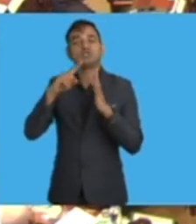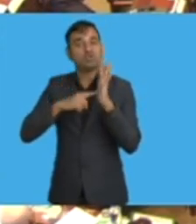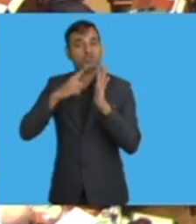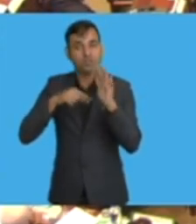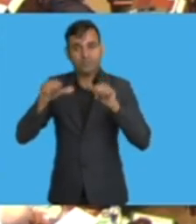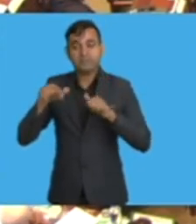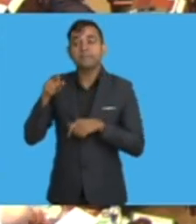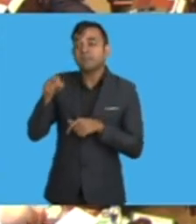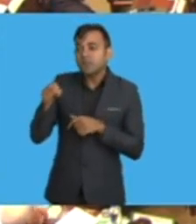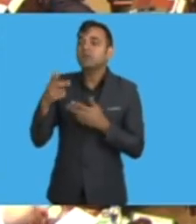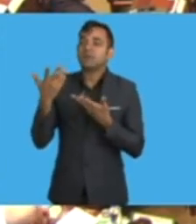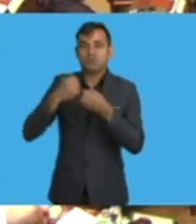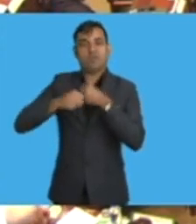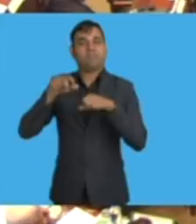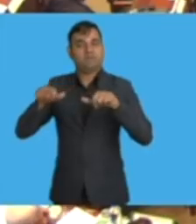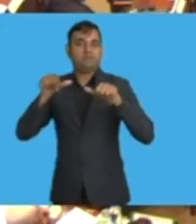Fiji. Naka.